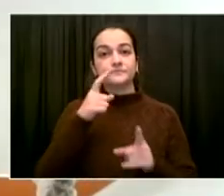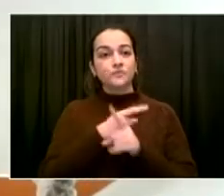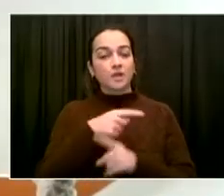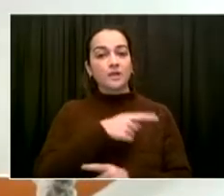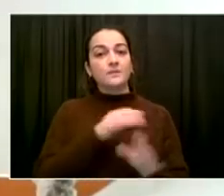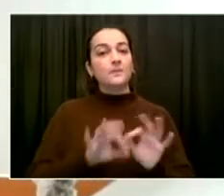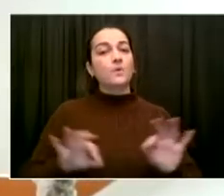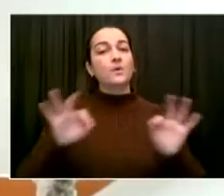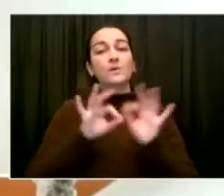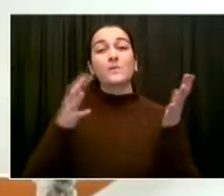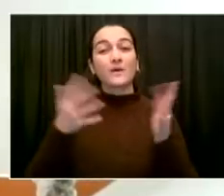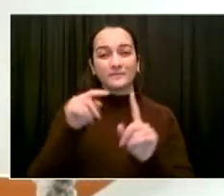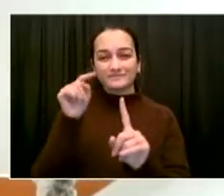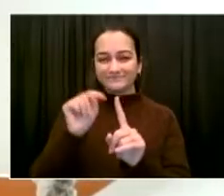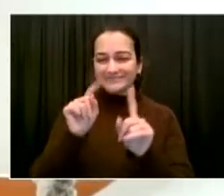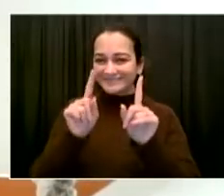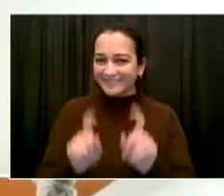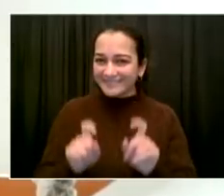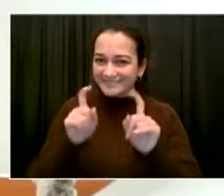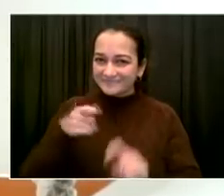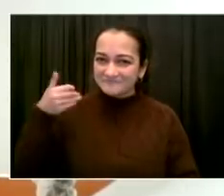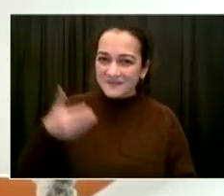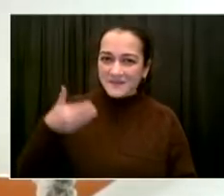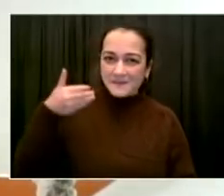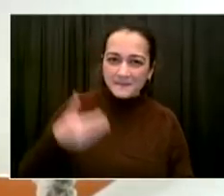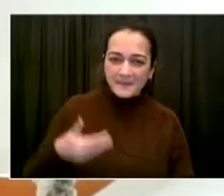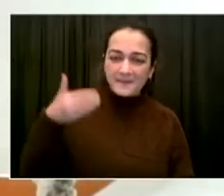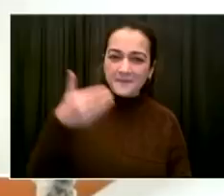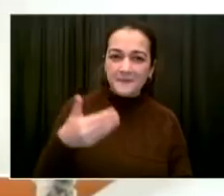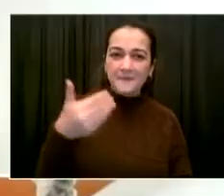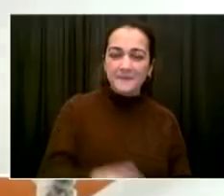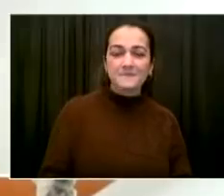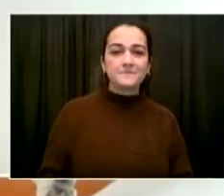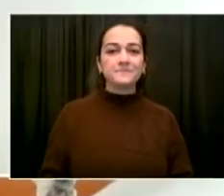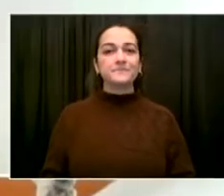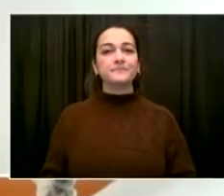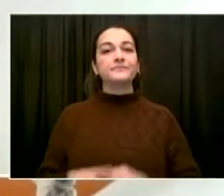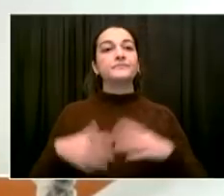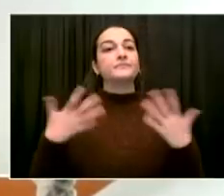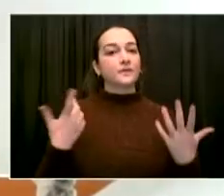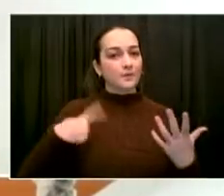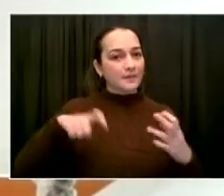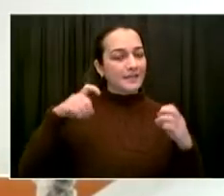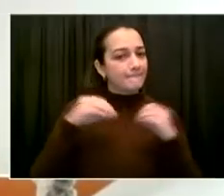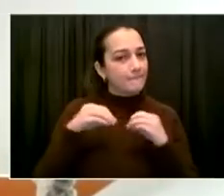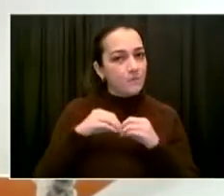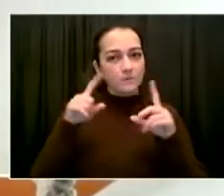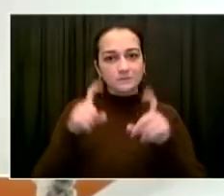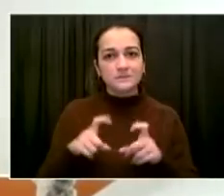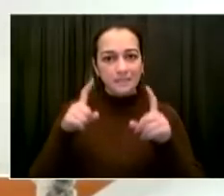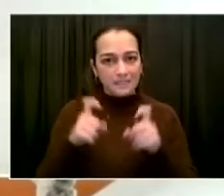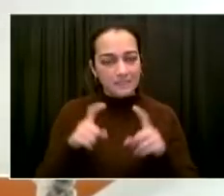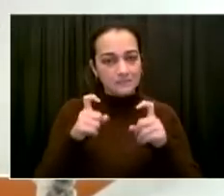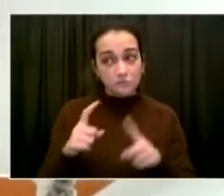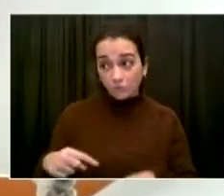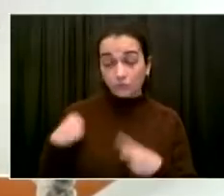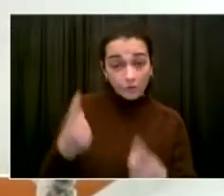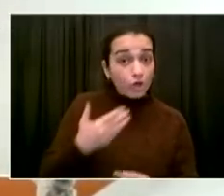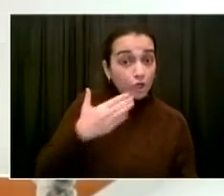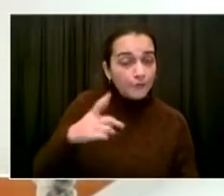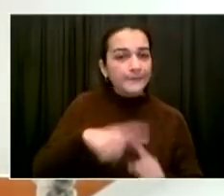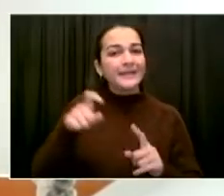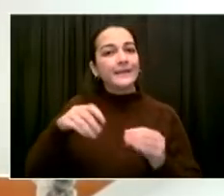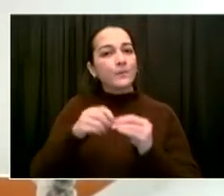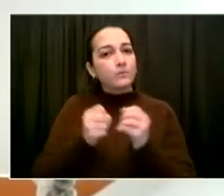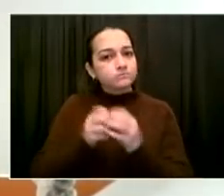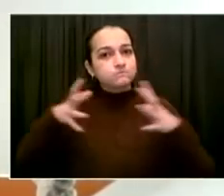testing fast, which is why we're opening new sites in every single borough. We're adding 17 mobile units this week. We're expanding hours. We have our wait time tracker.